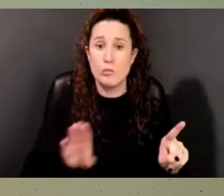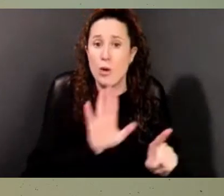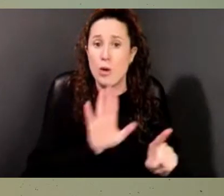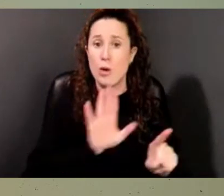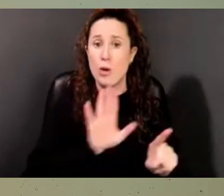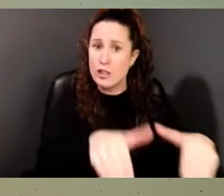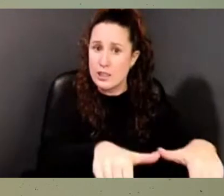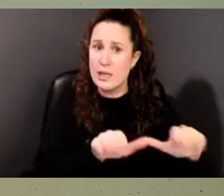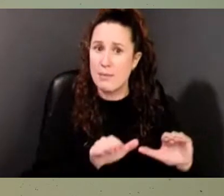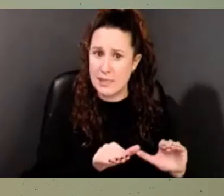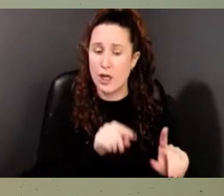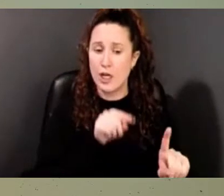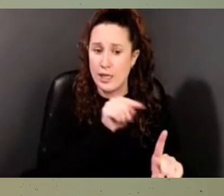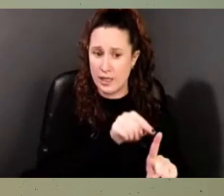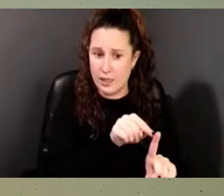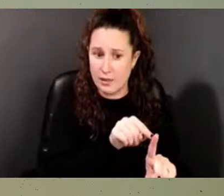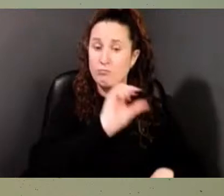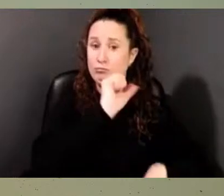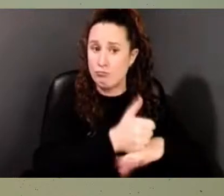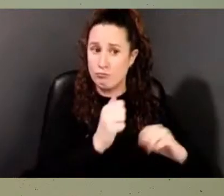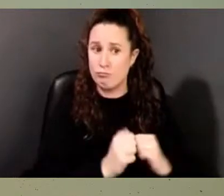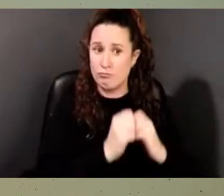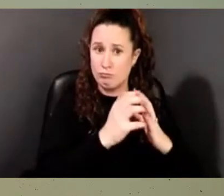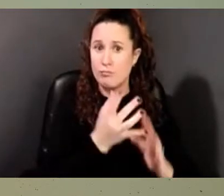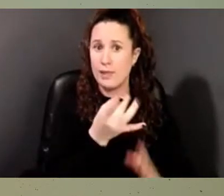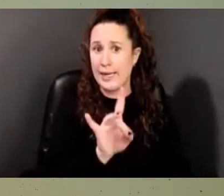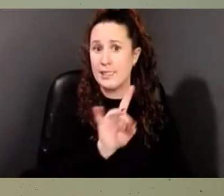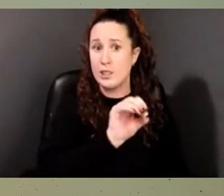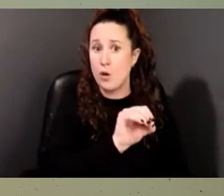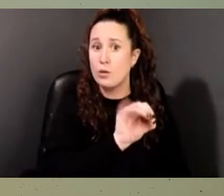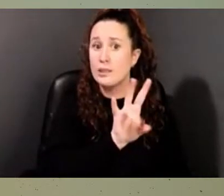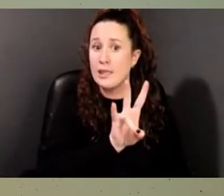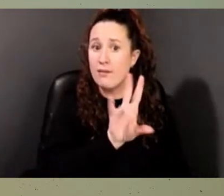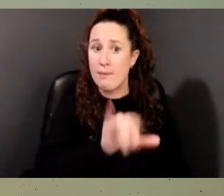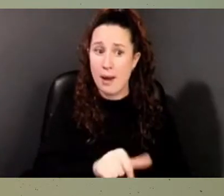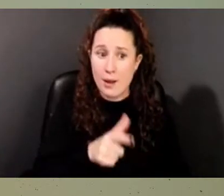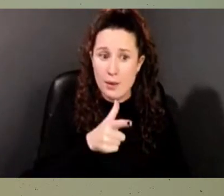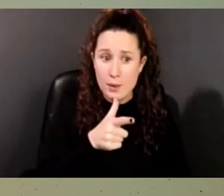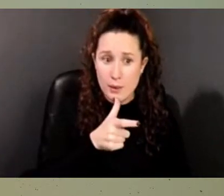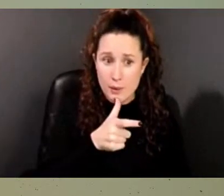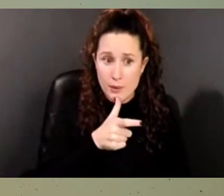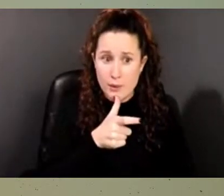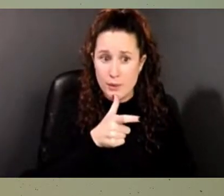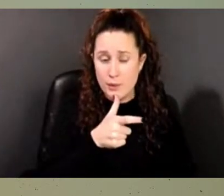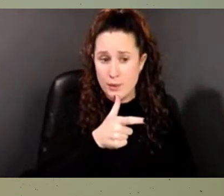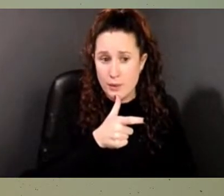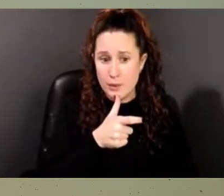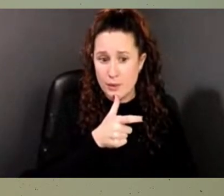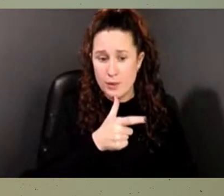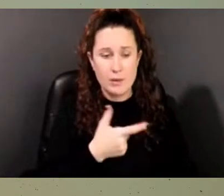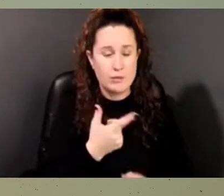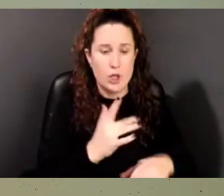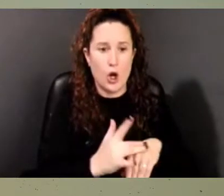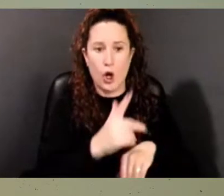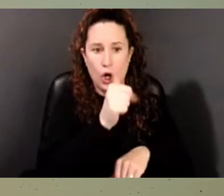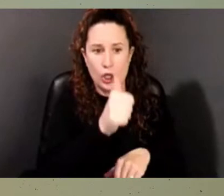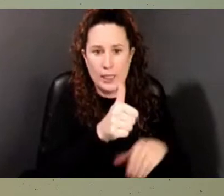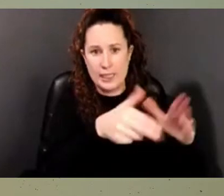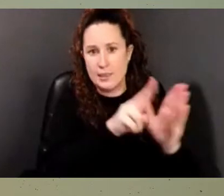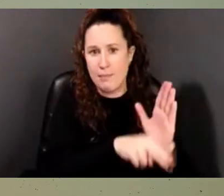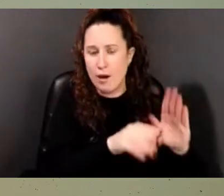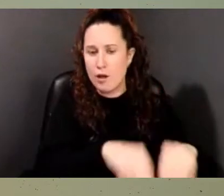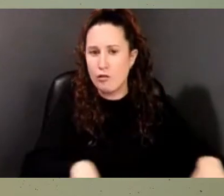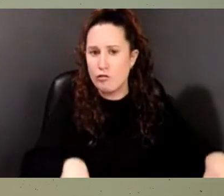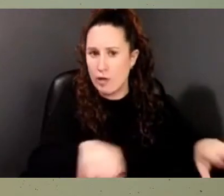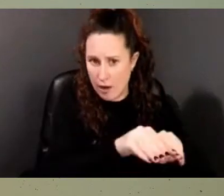Cemetery, founded in 1807 by the earliest burial ground, founded by folks who